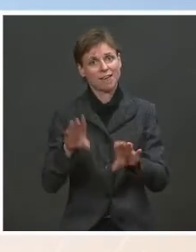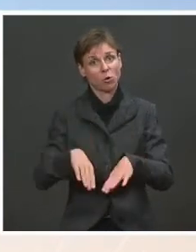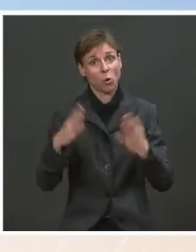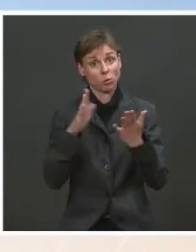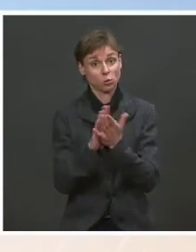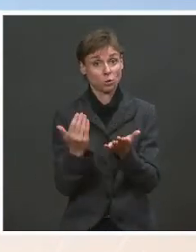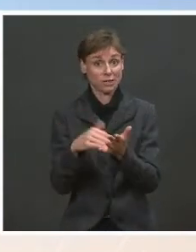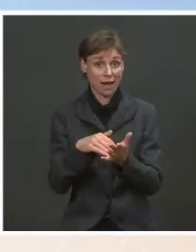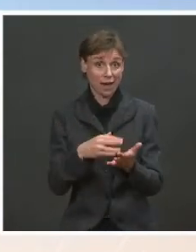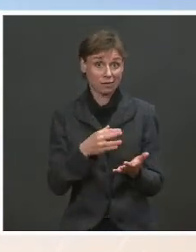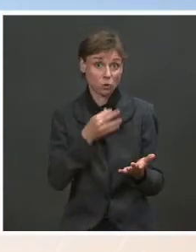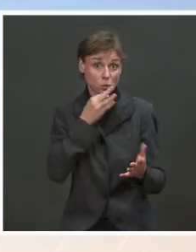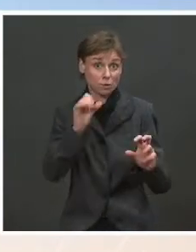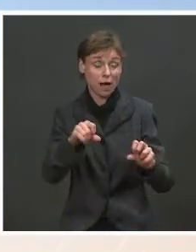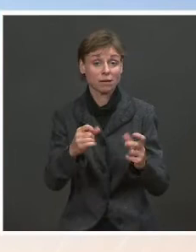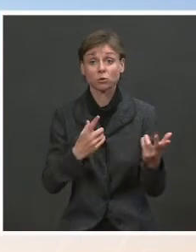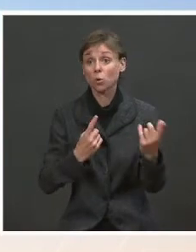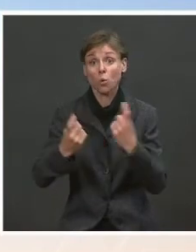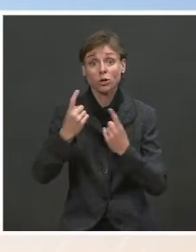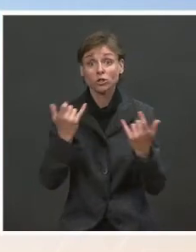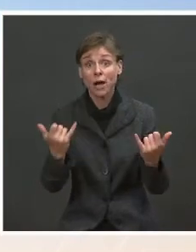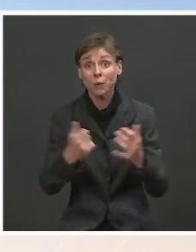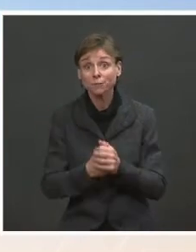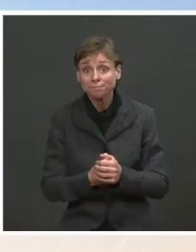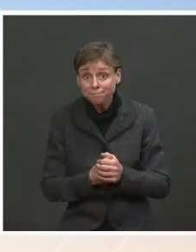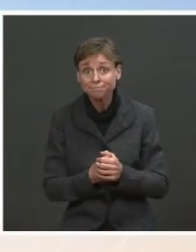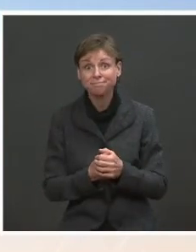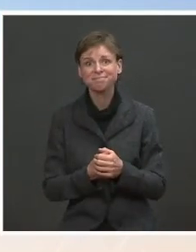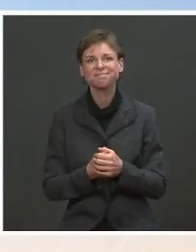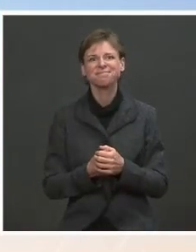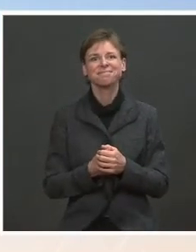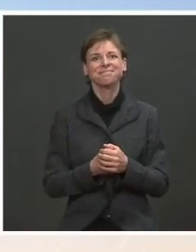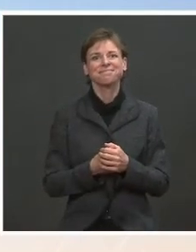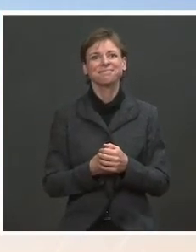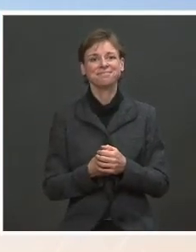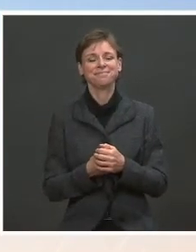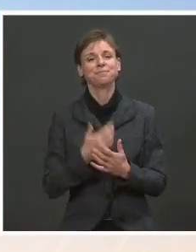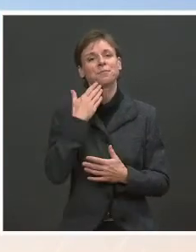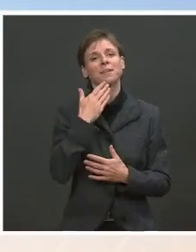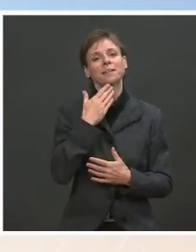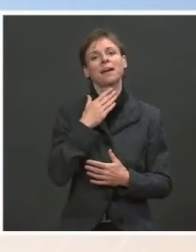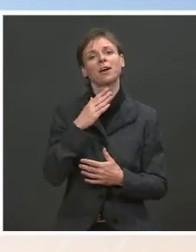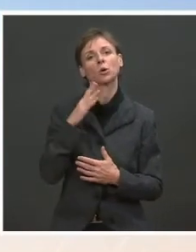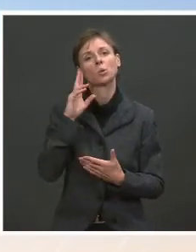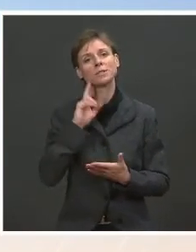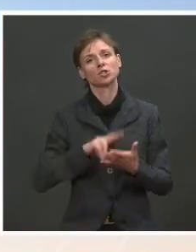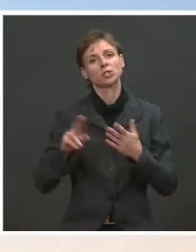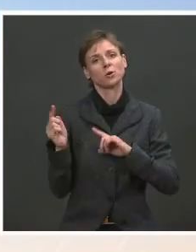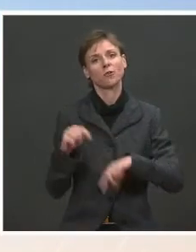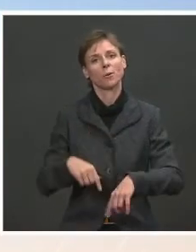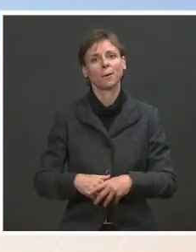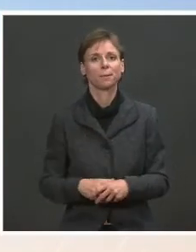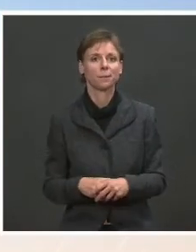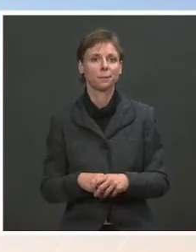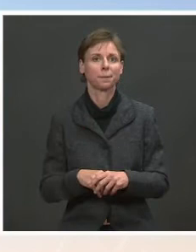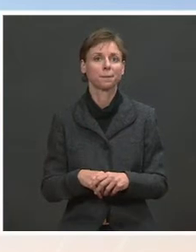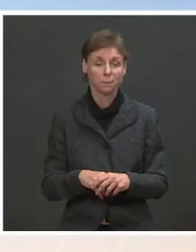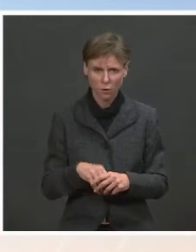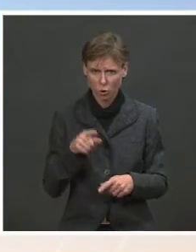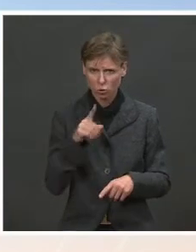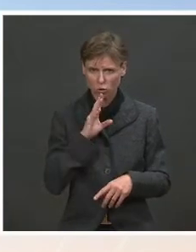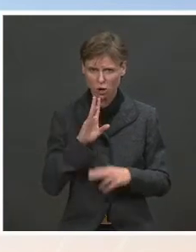Thank you. Okay, Darlene. Thank you, Mr. Secretary. Thank you for being here. You talked about the money that